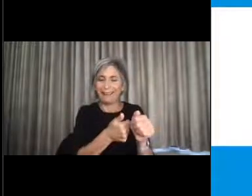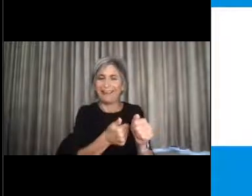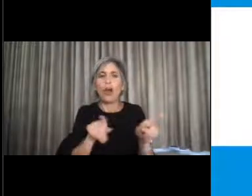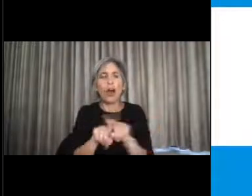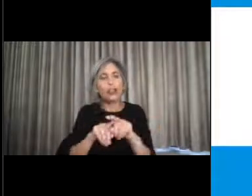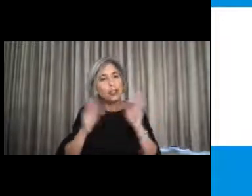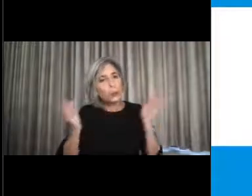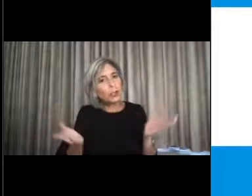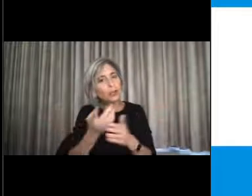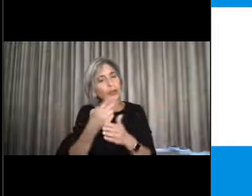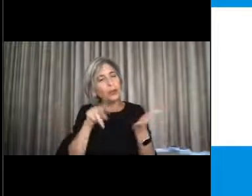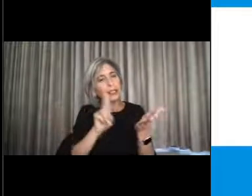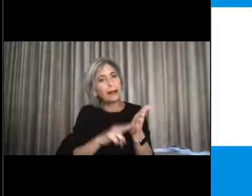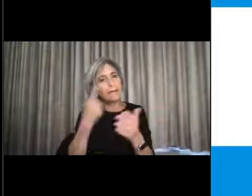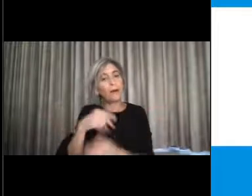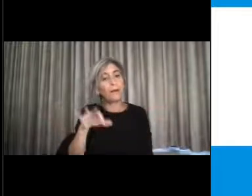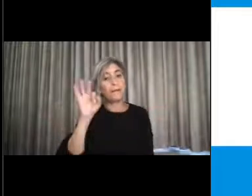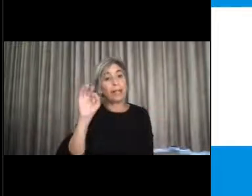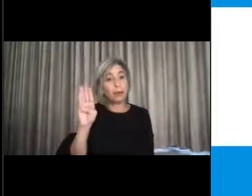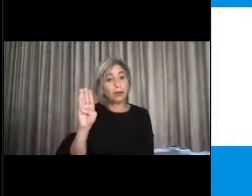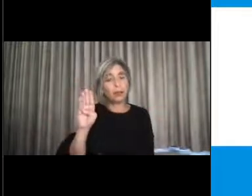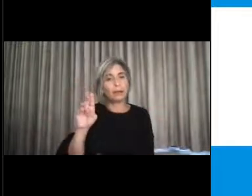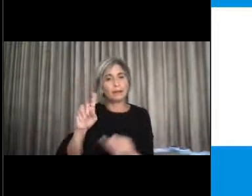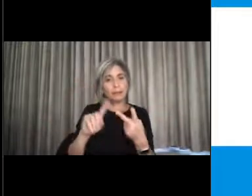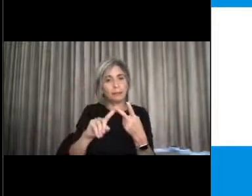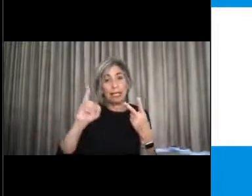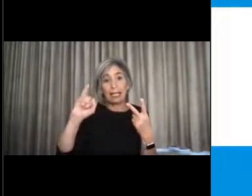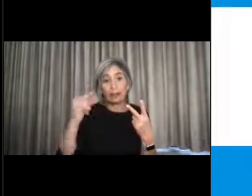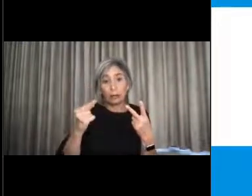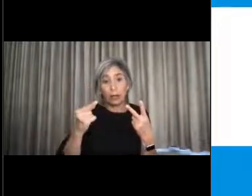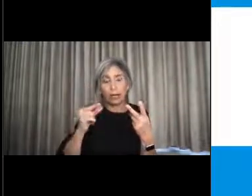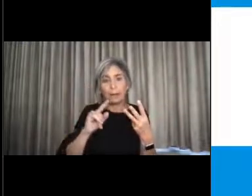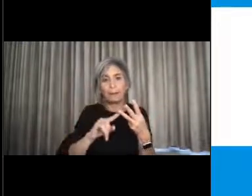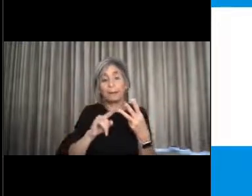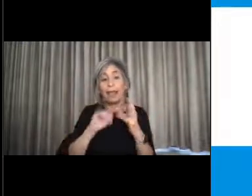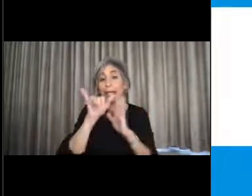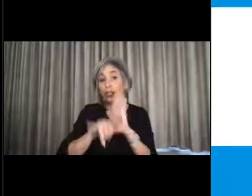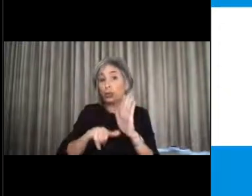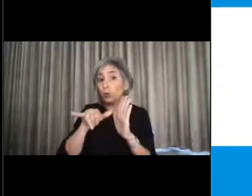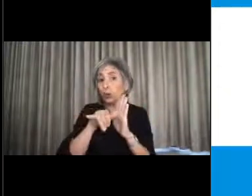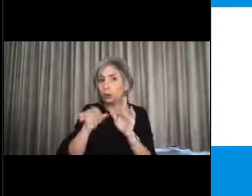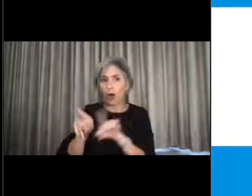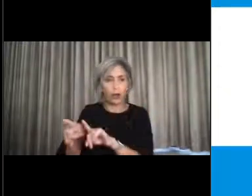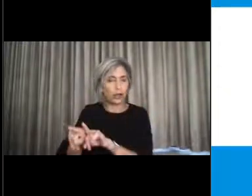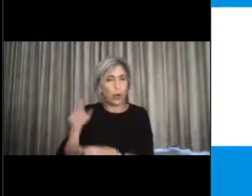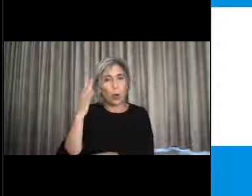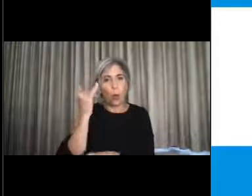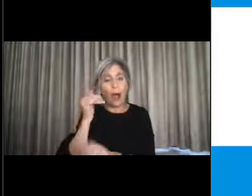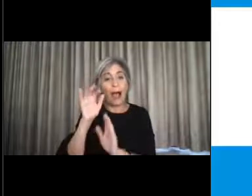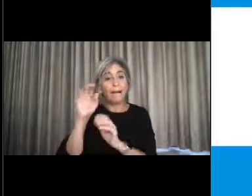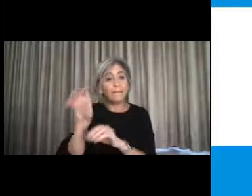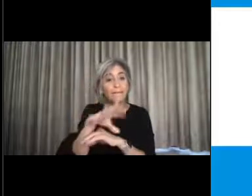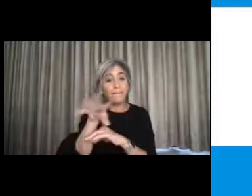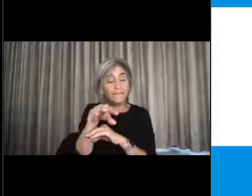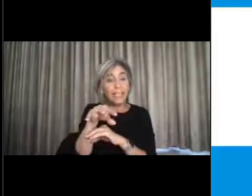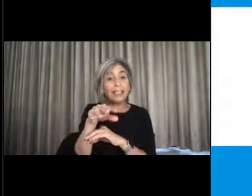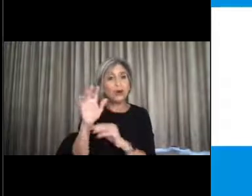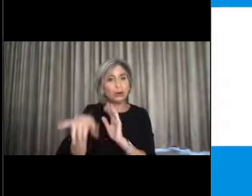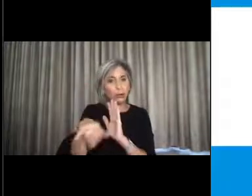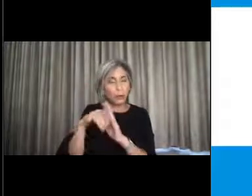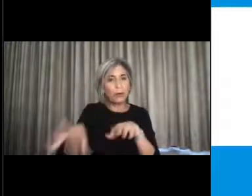to sign up for Facebook, Instagram, and especially YouTube, because we will place videos on YouTube